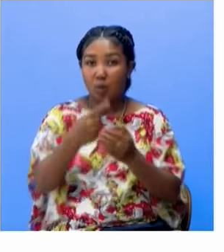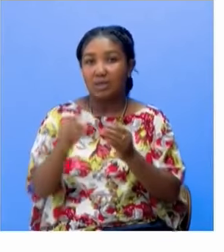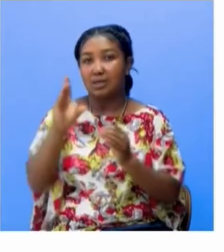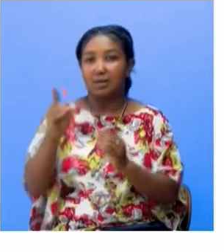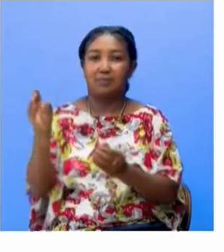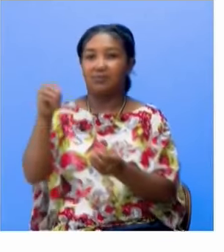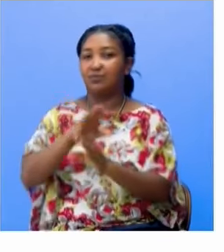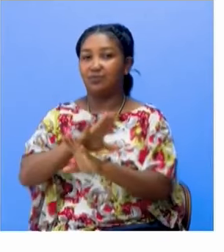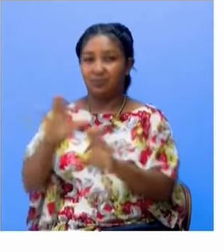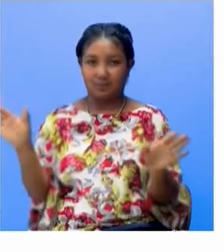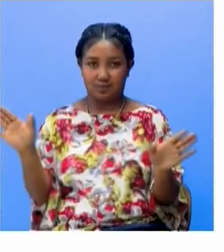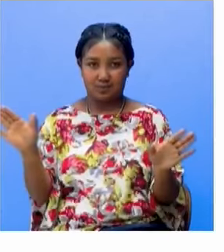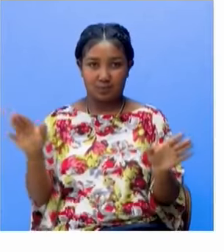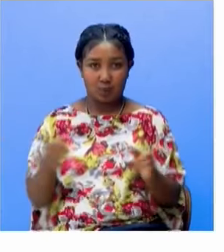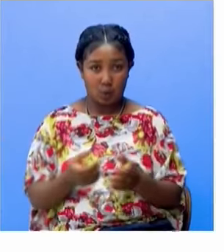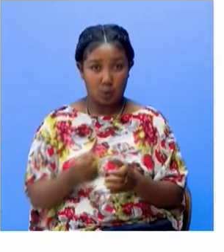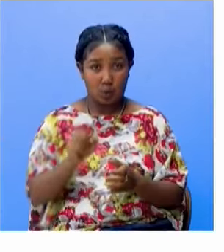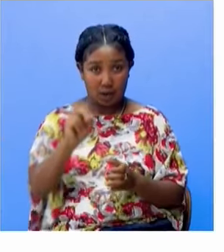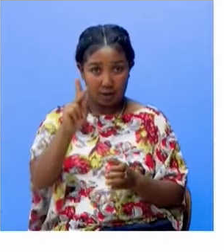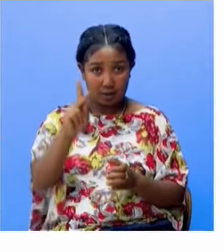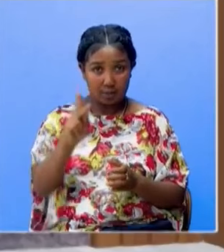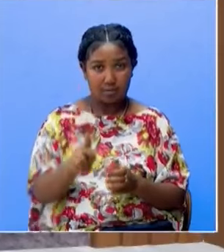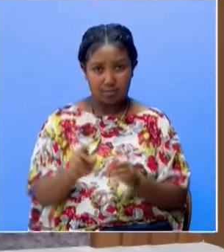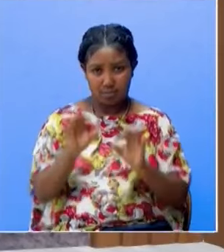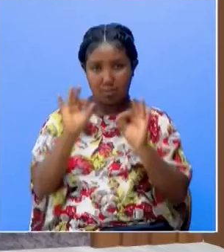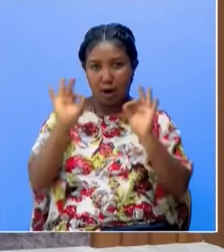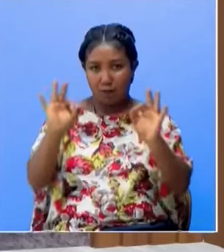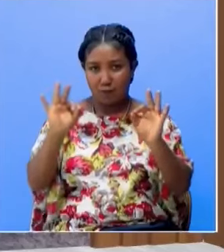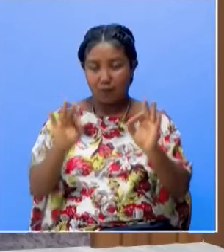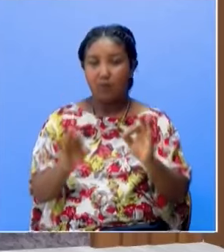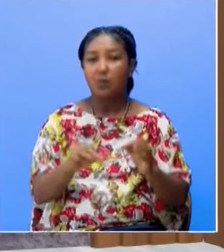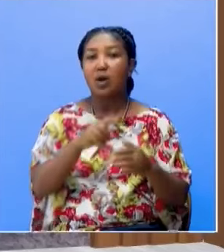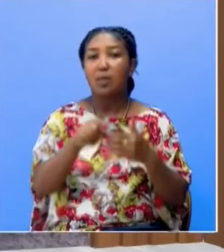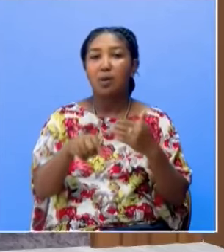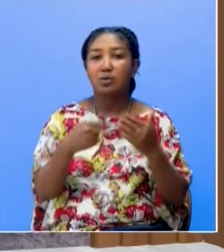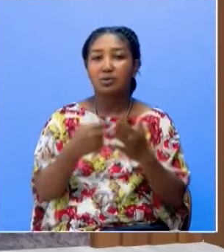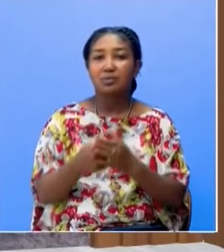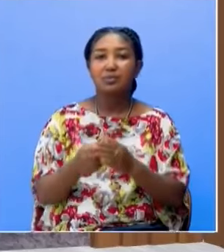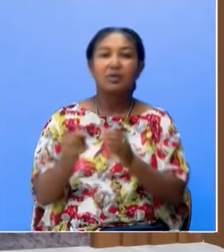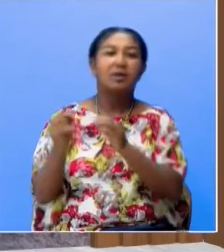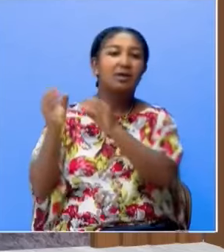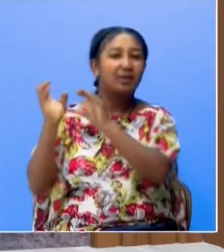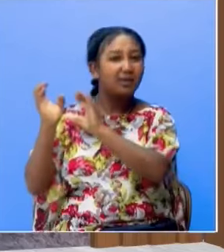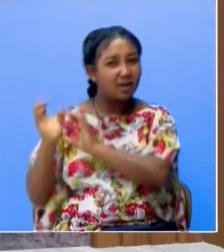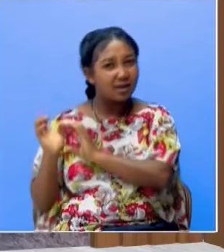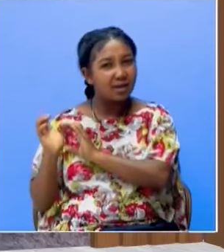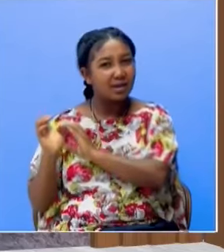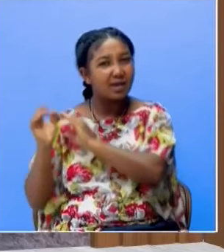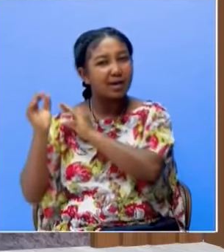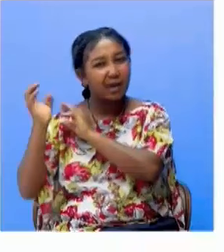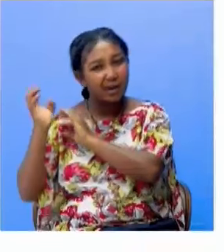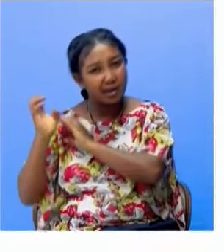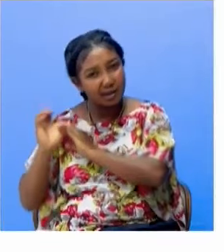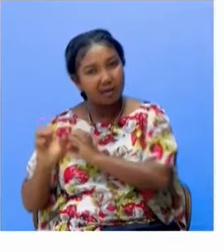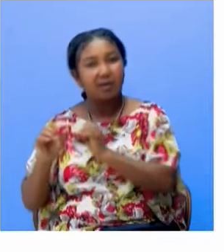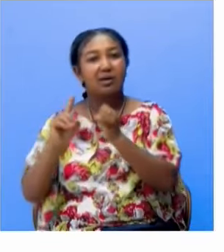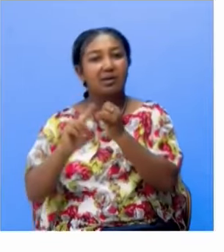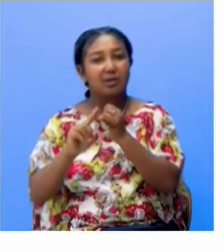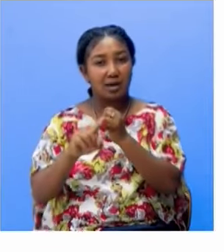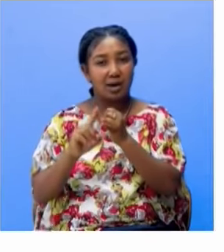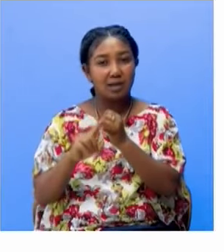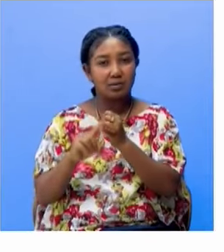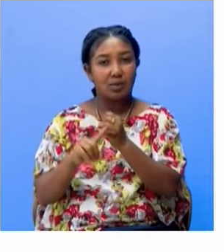here. Okay? Bravo. What about carry? Carry. It is ended